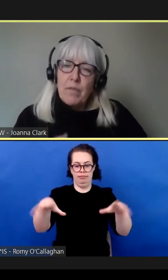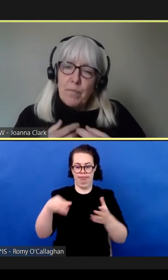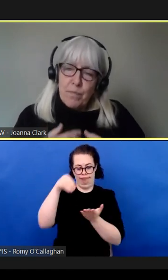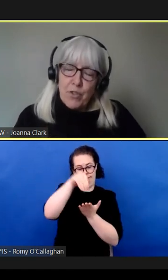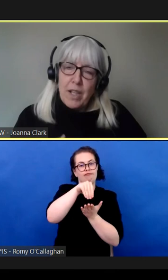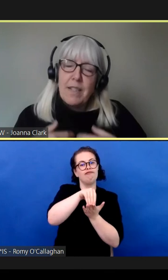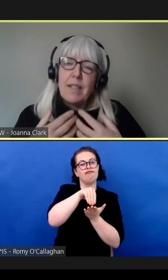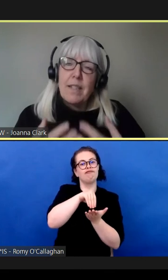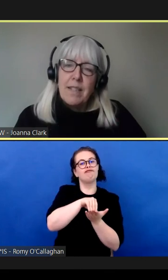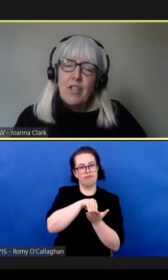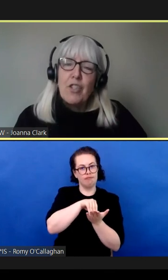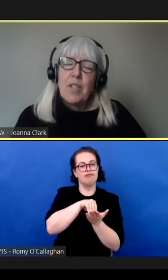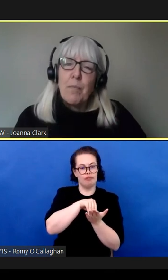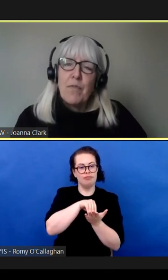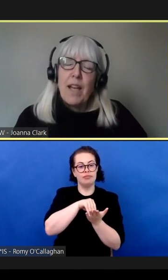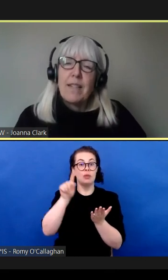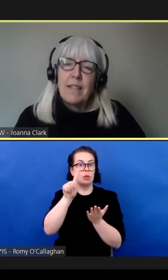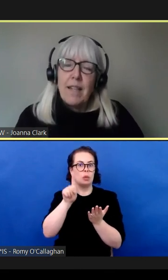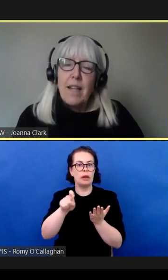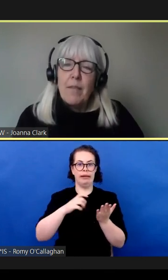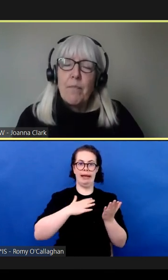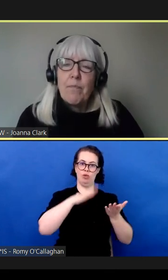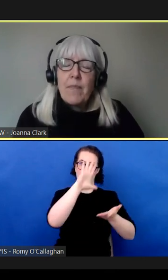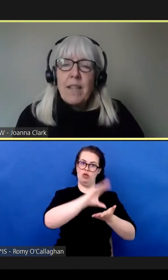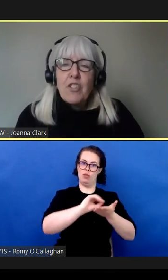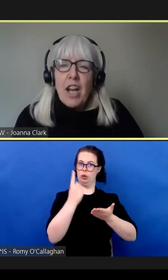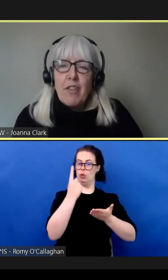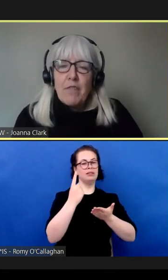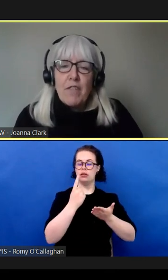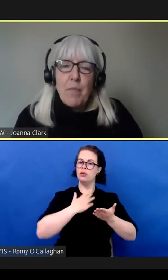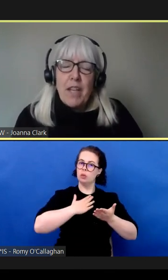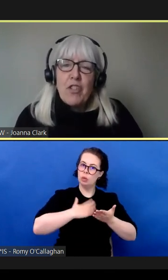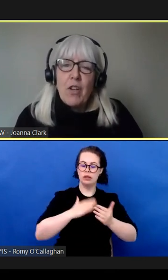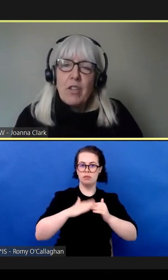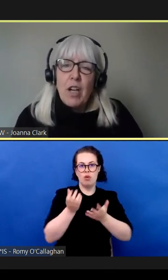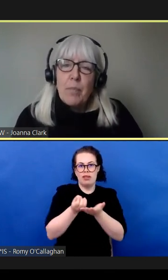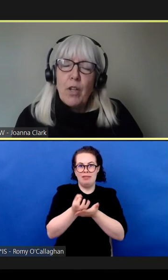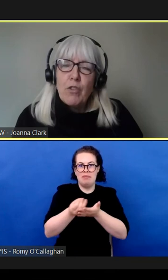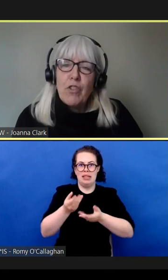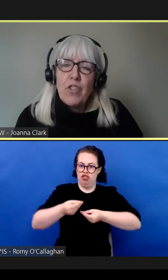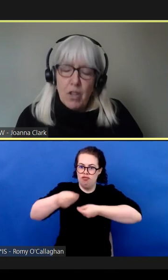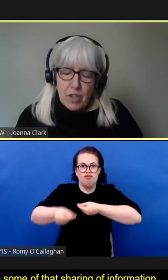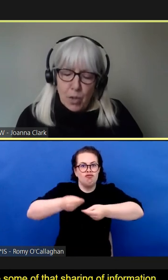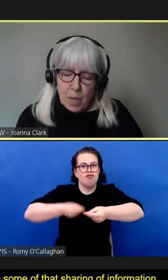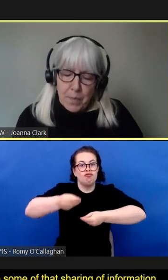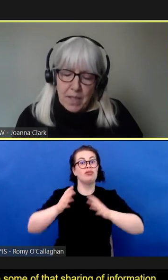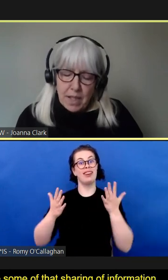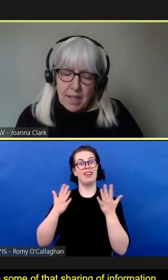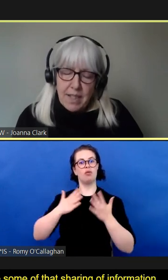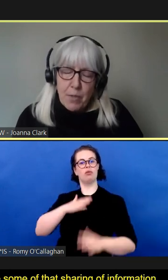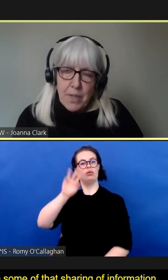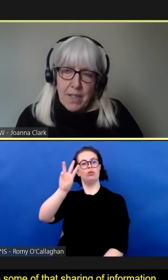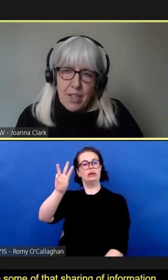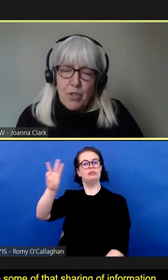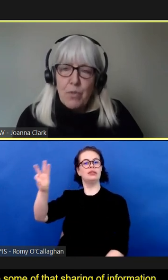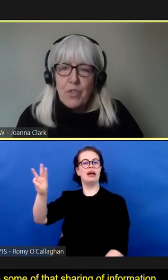and trying to continue some of that sharing of information on our blogs, on our website.